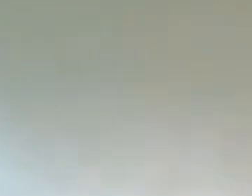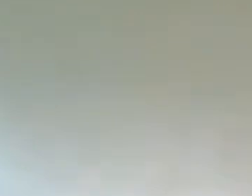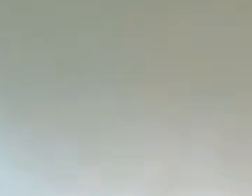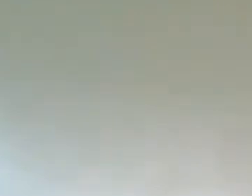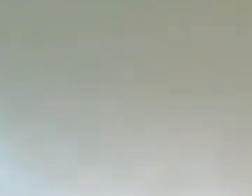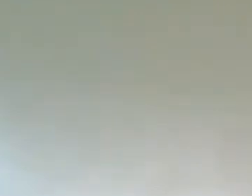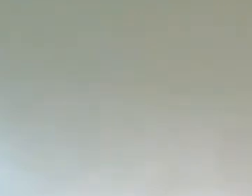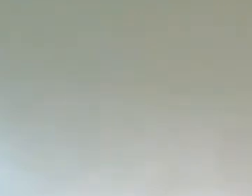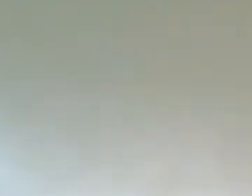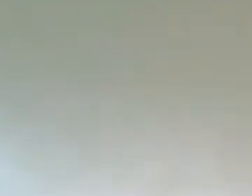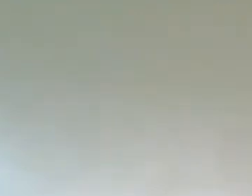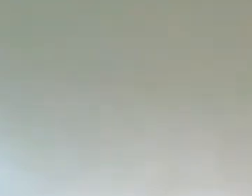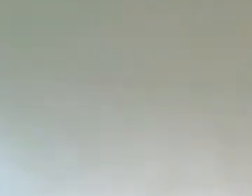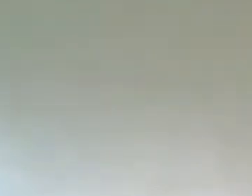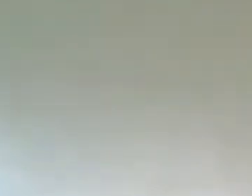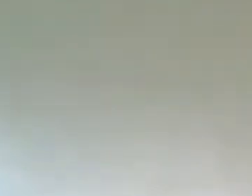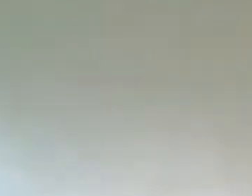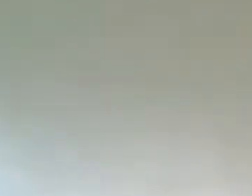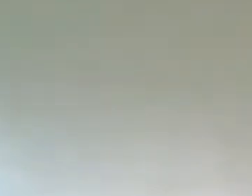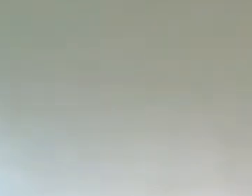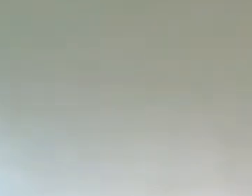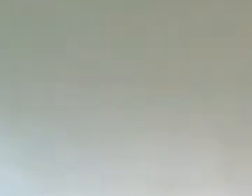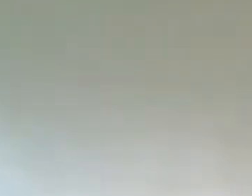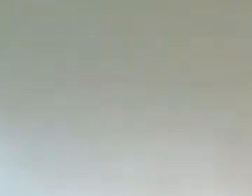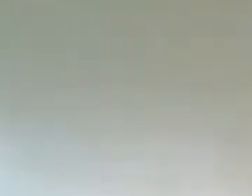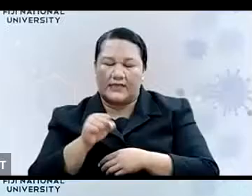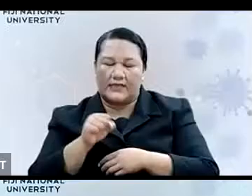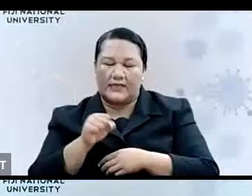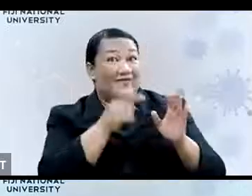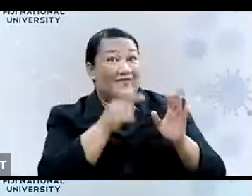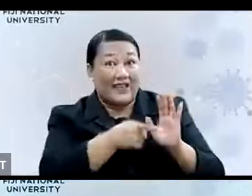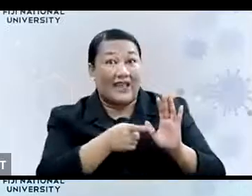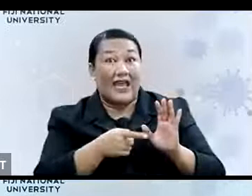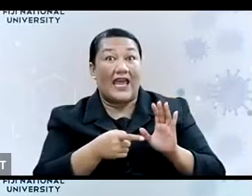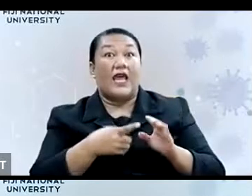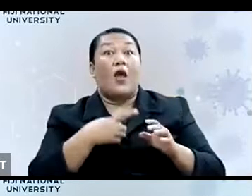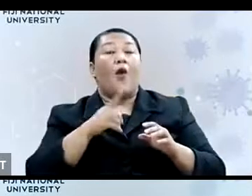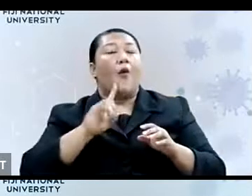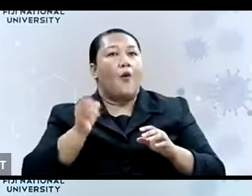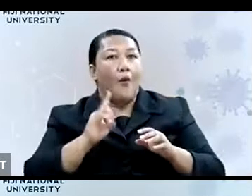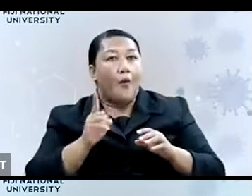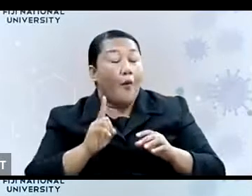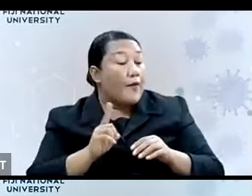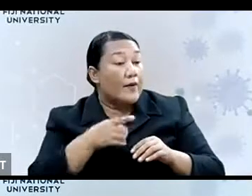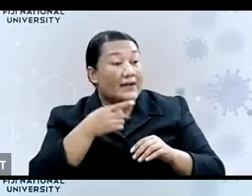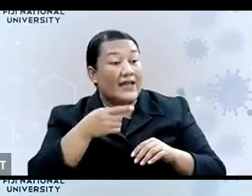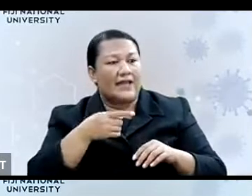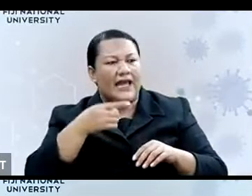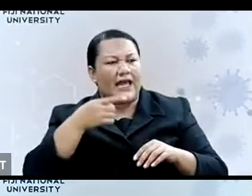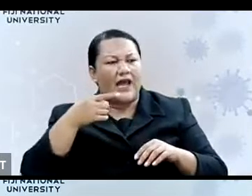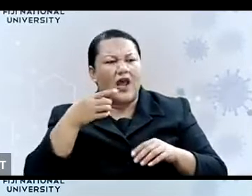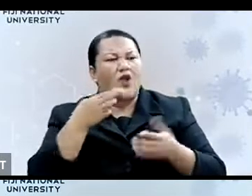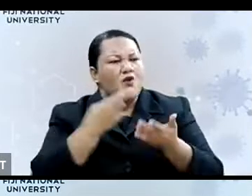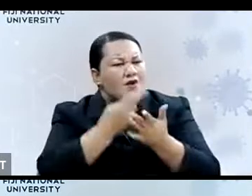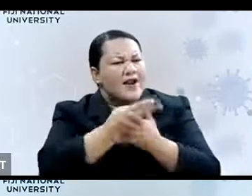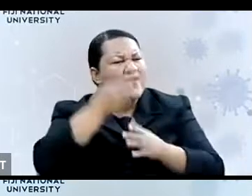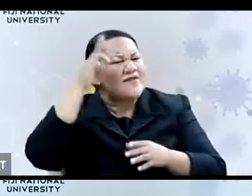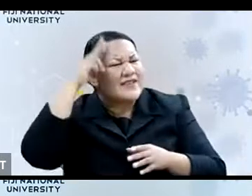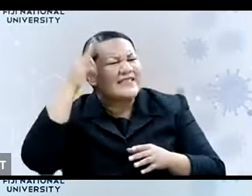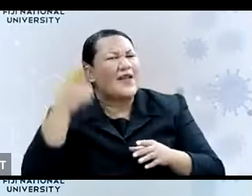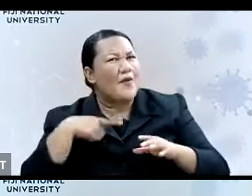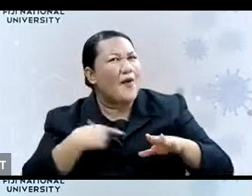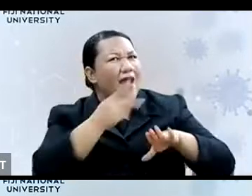about the intentional will of Parliament to create these laws and make sure that they